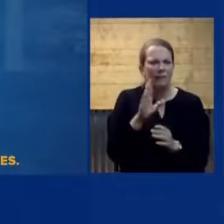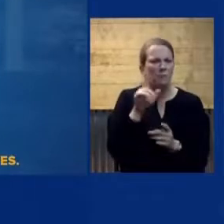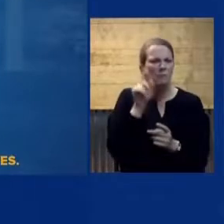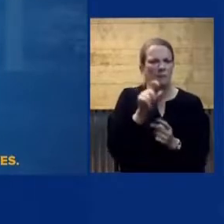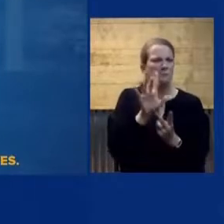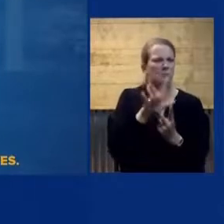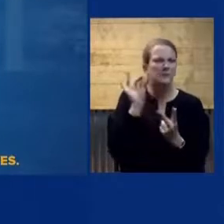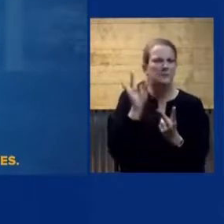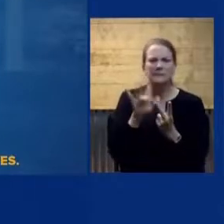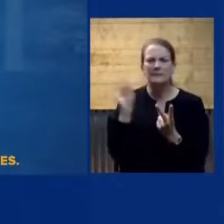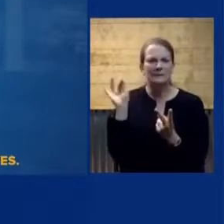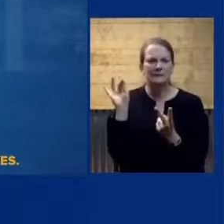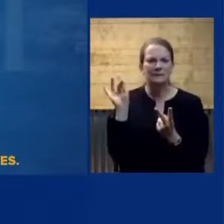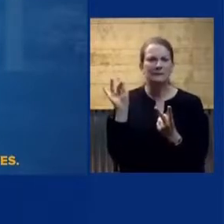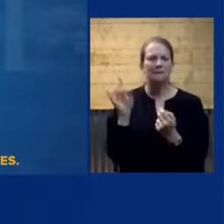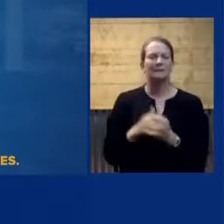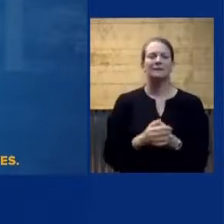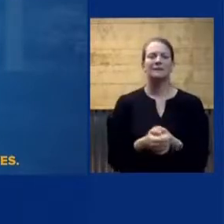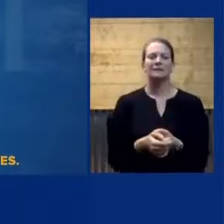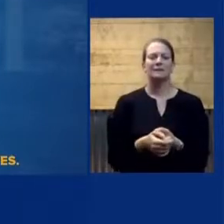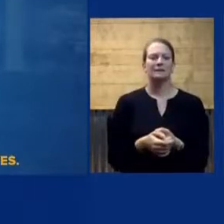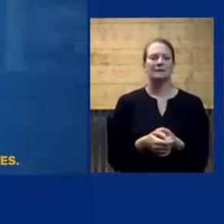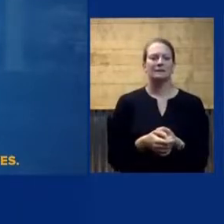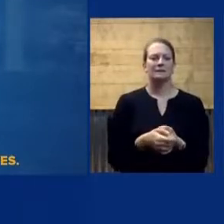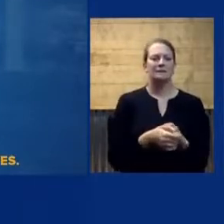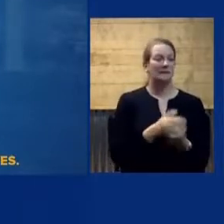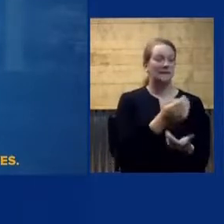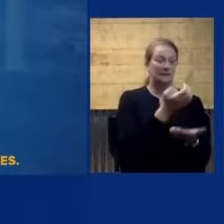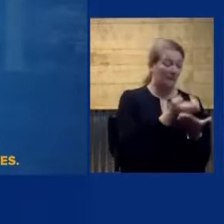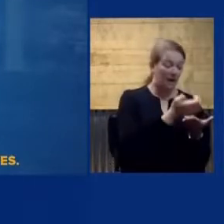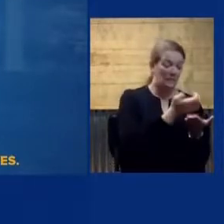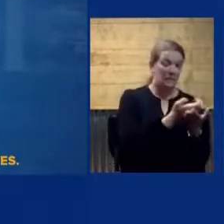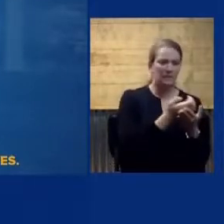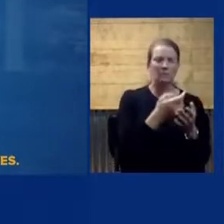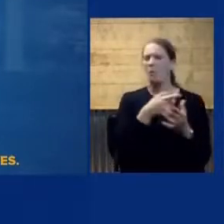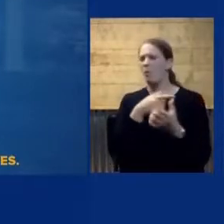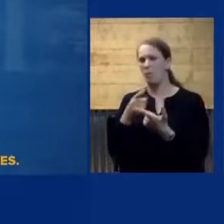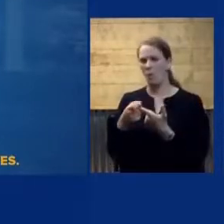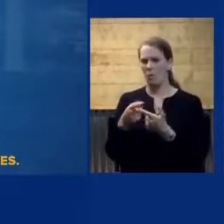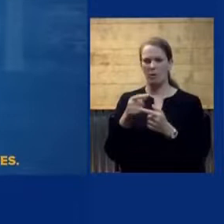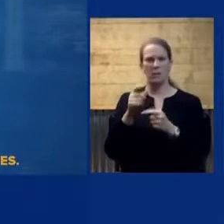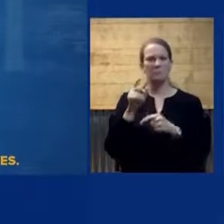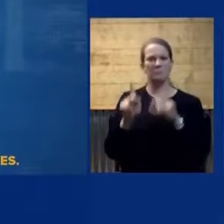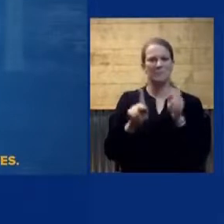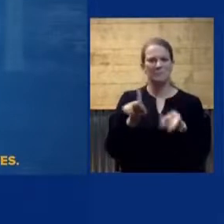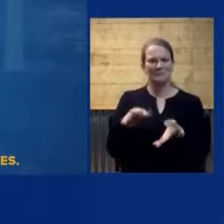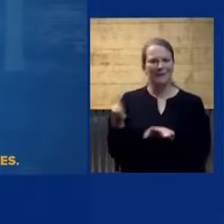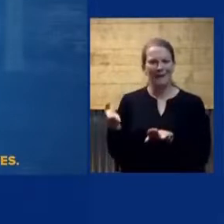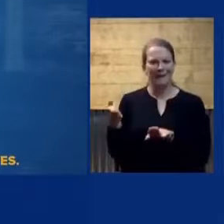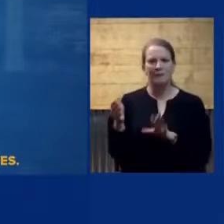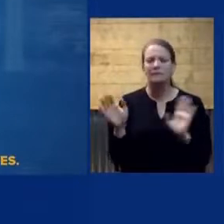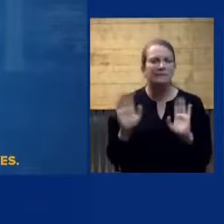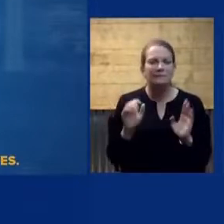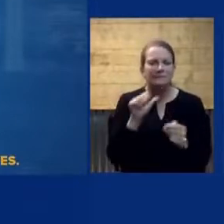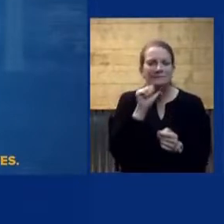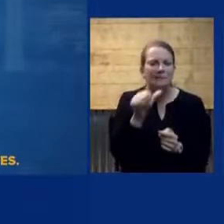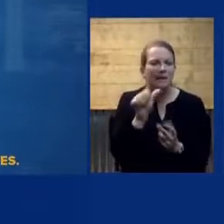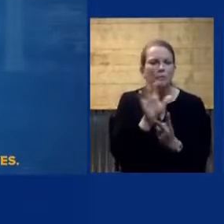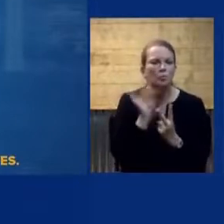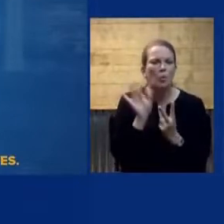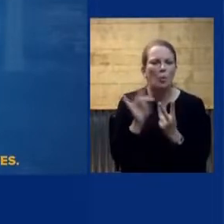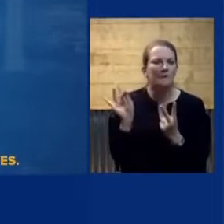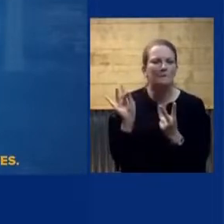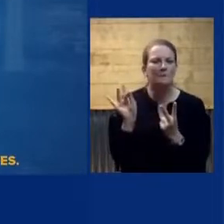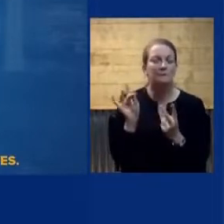the economy or have more Americans die. That was never the choice. And the states